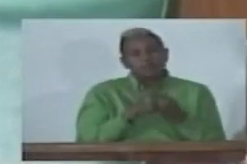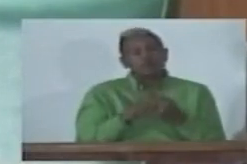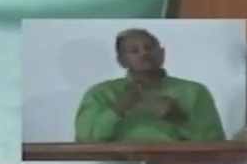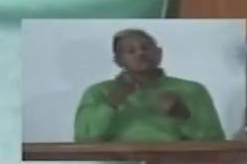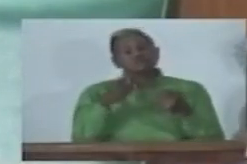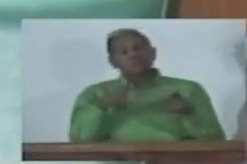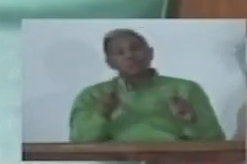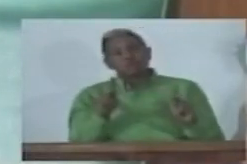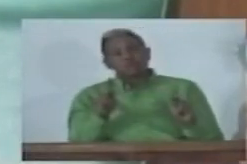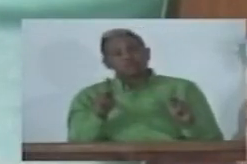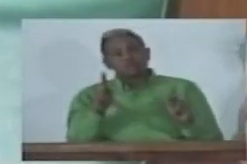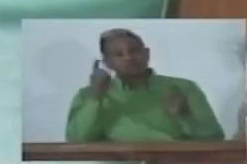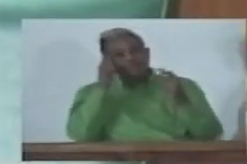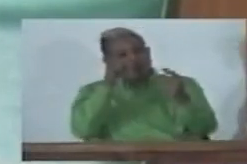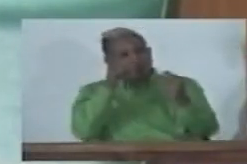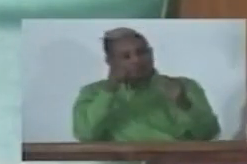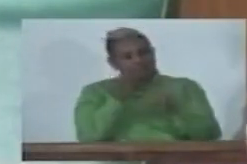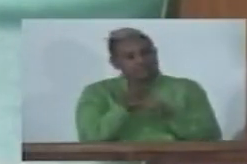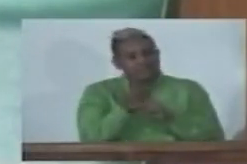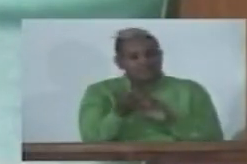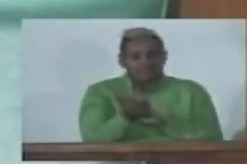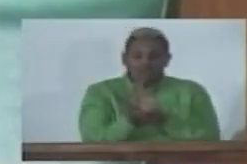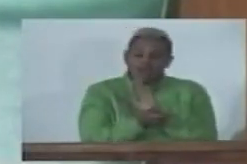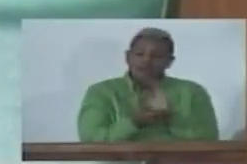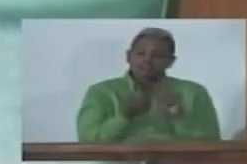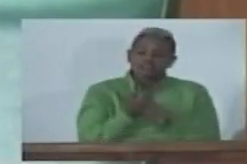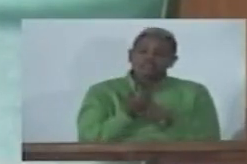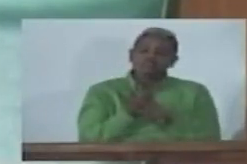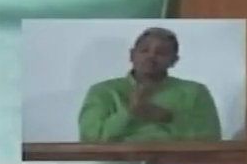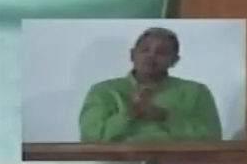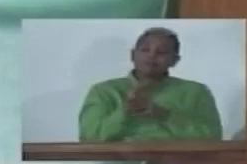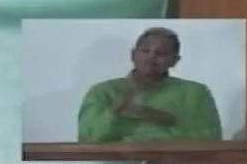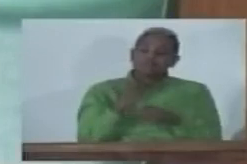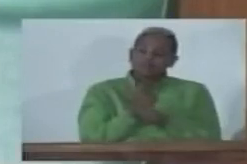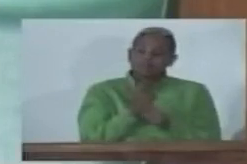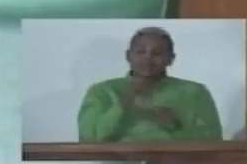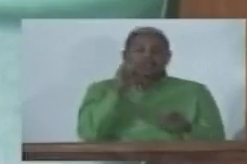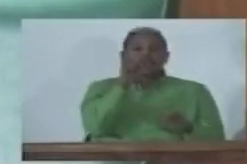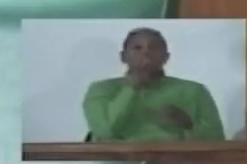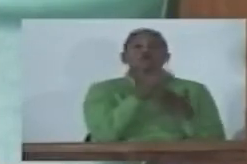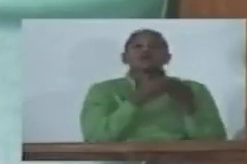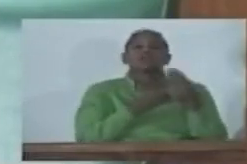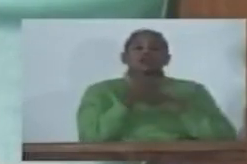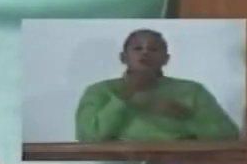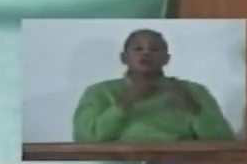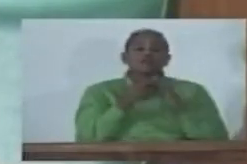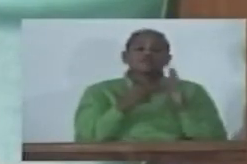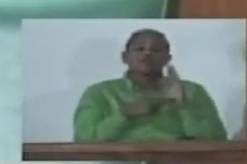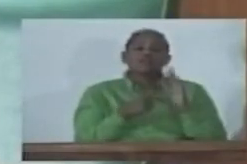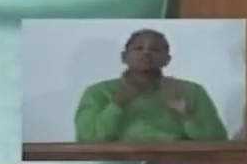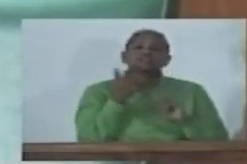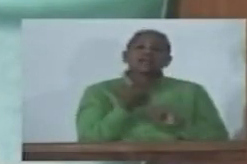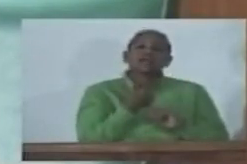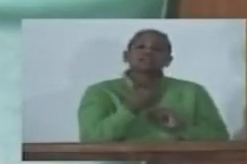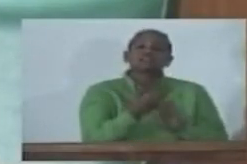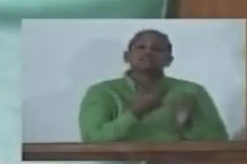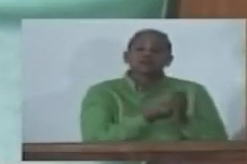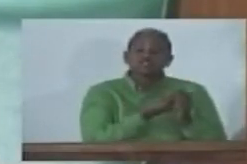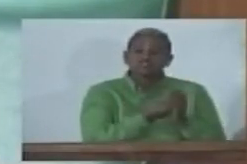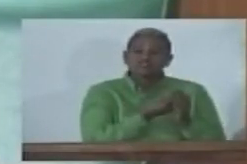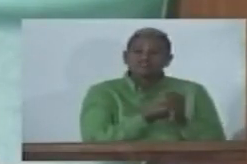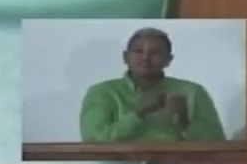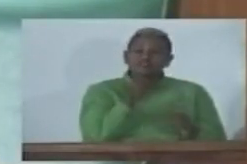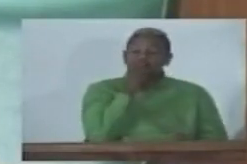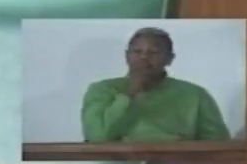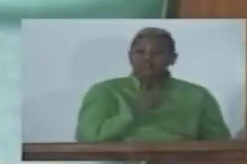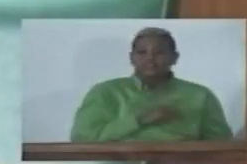1 of the Act, the Minister made the Airports Economic Regulation Expansion Fund, Norman